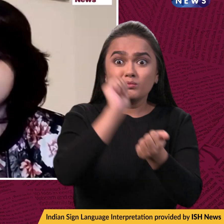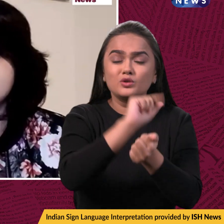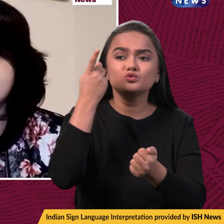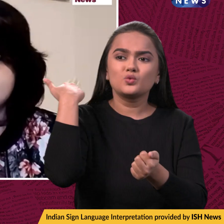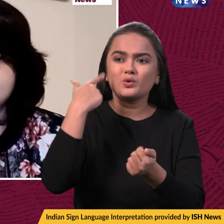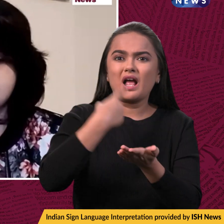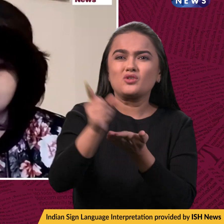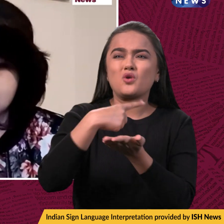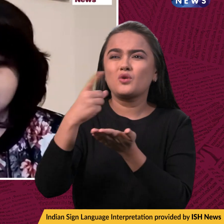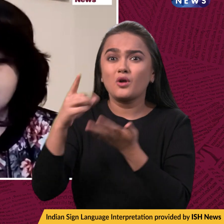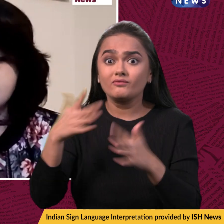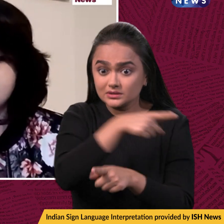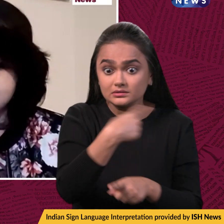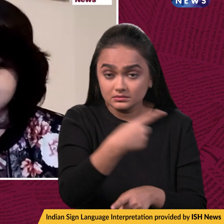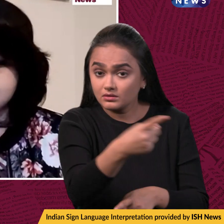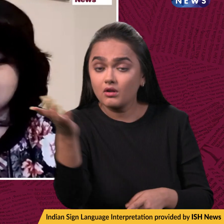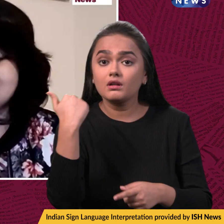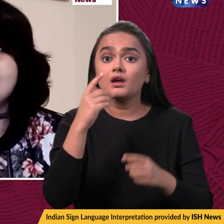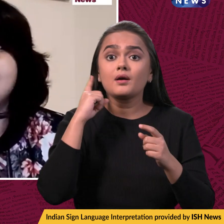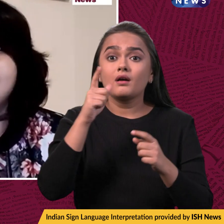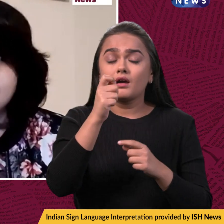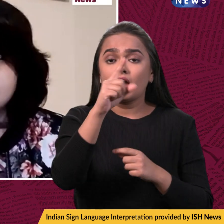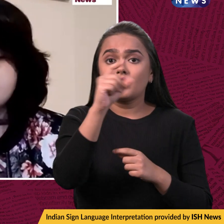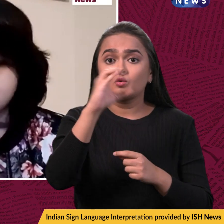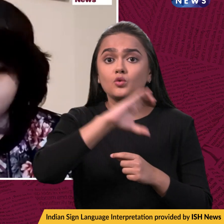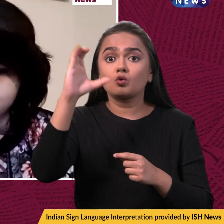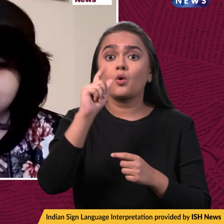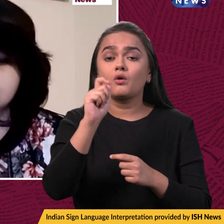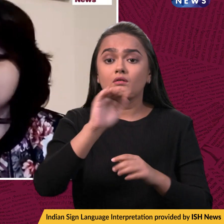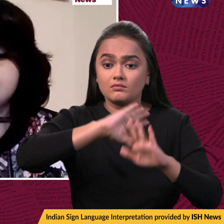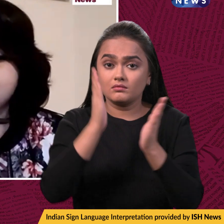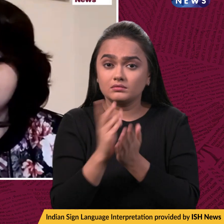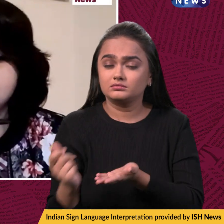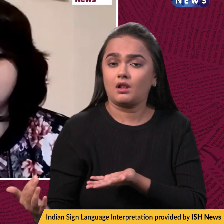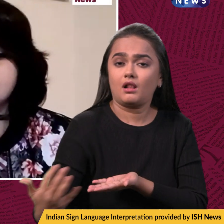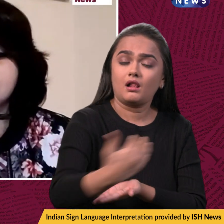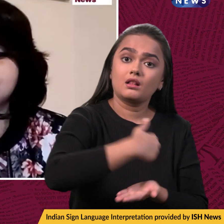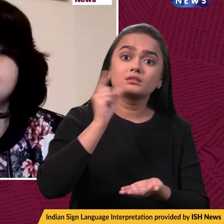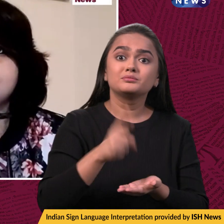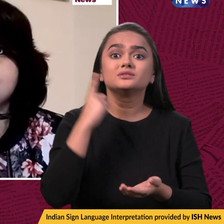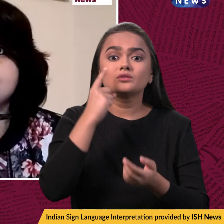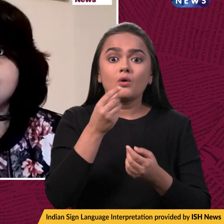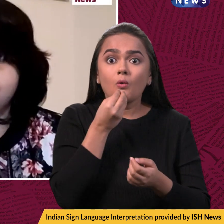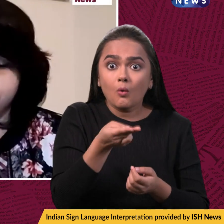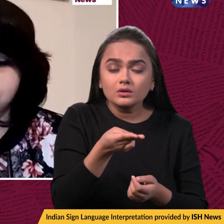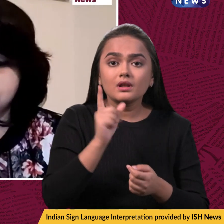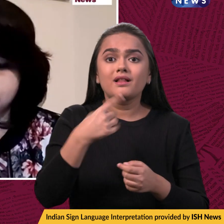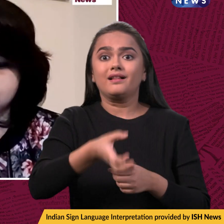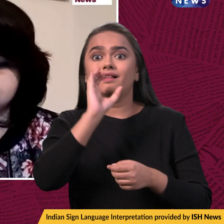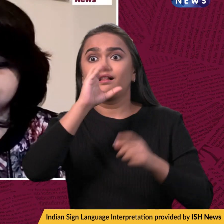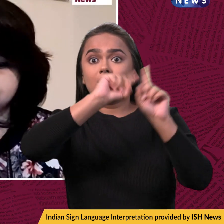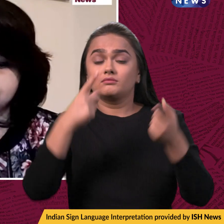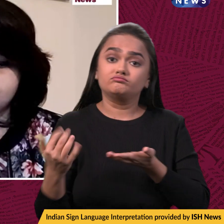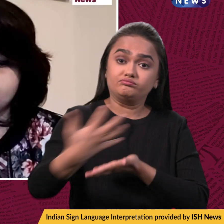police officer Sachin Vaze and others to collect 100 crore rupees from bars and restaurants over a